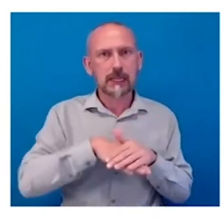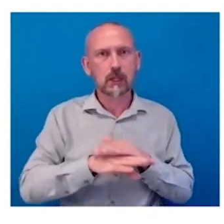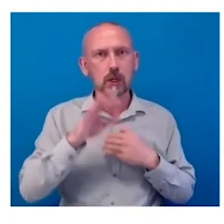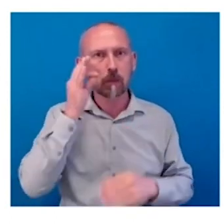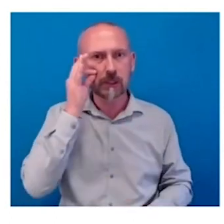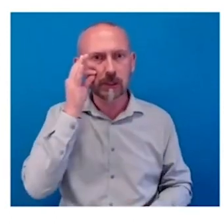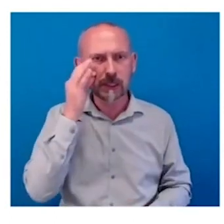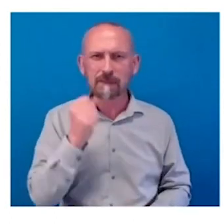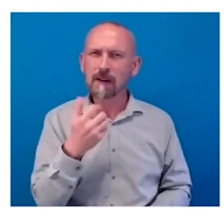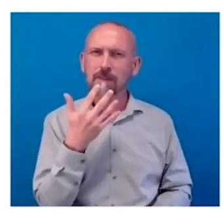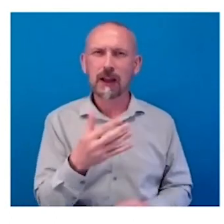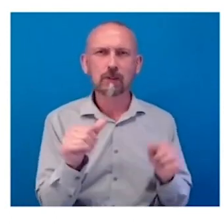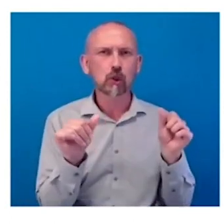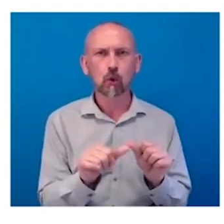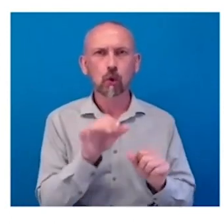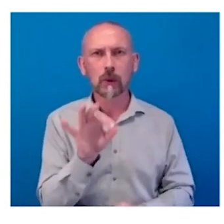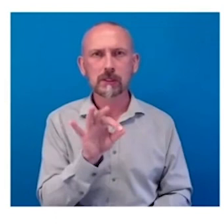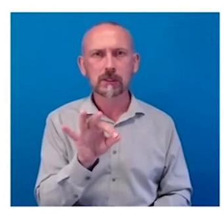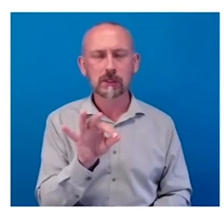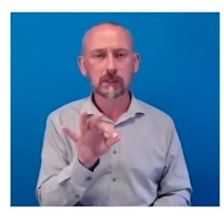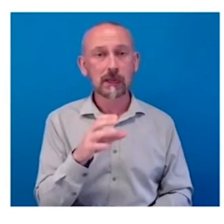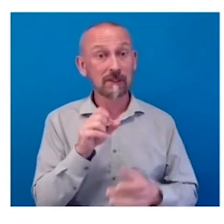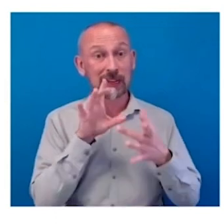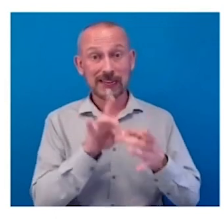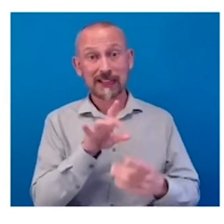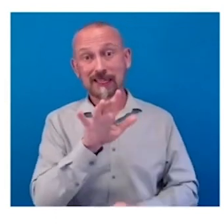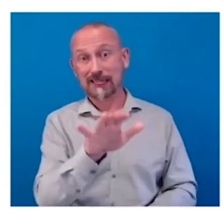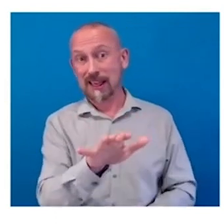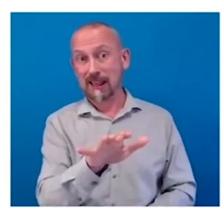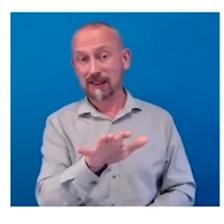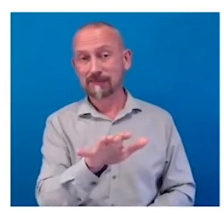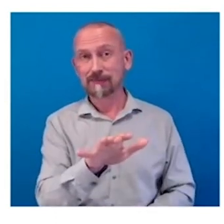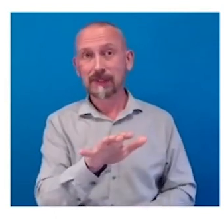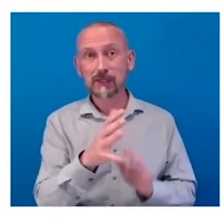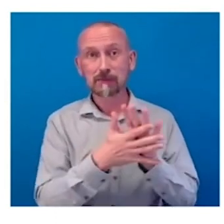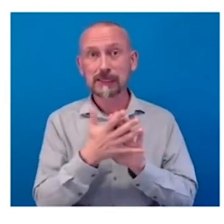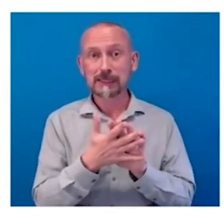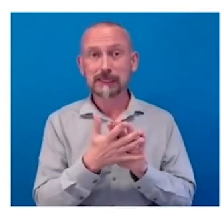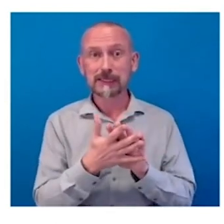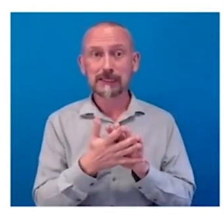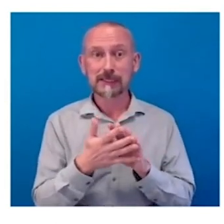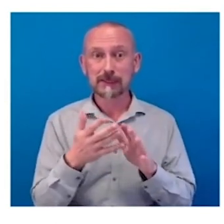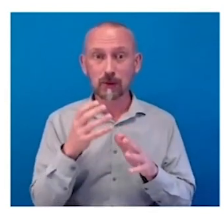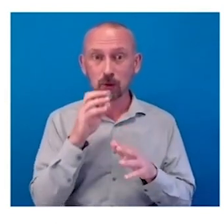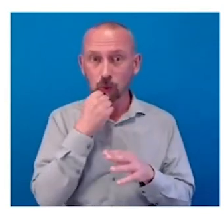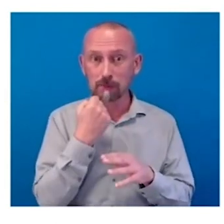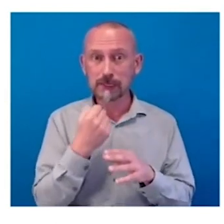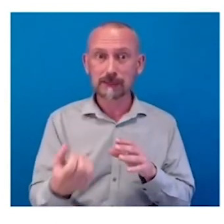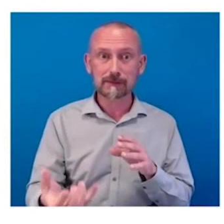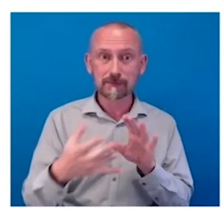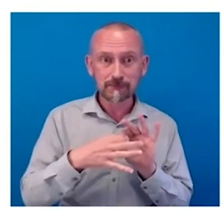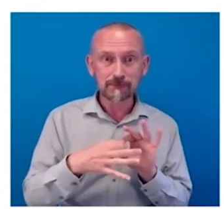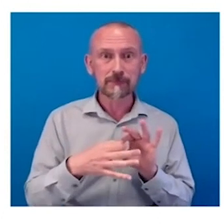questions. The link is on there. We would love to hear from everyone. Please share it wide and far. I've also included my